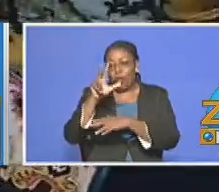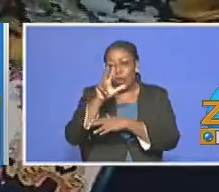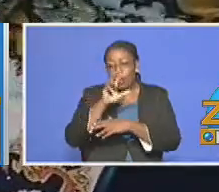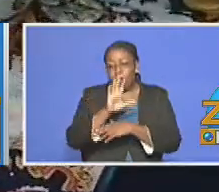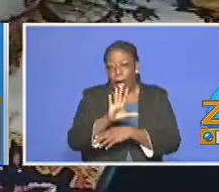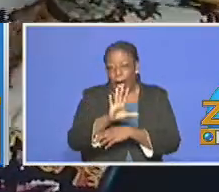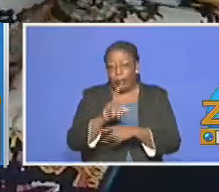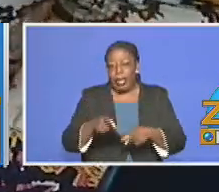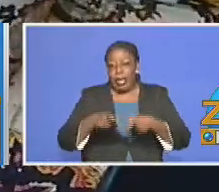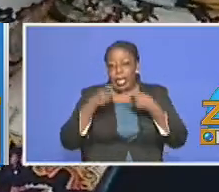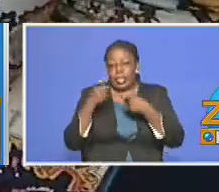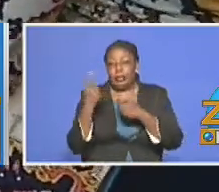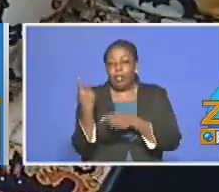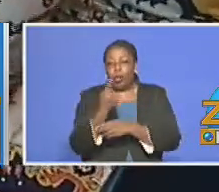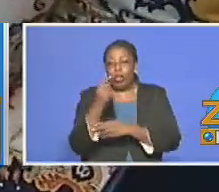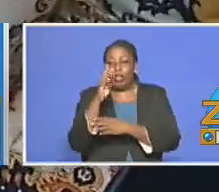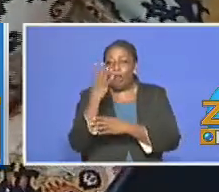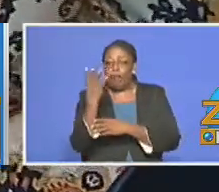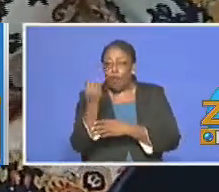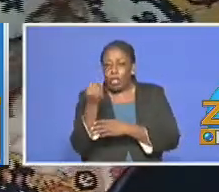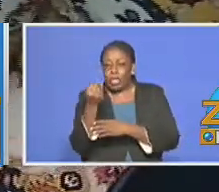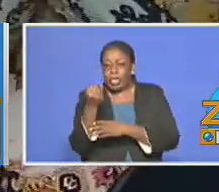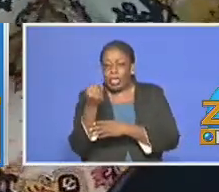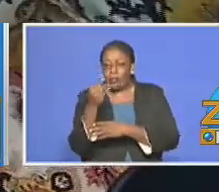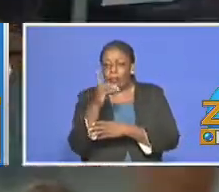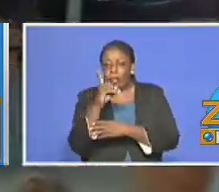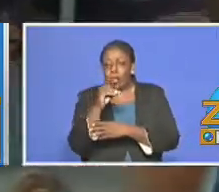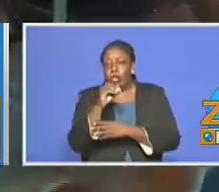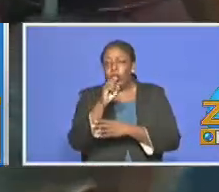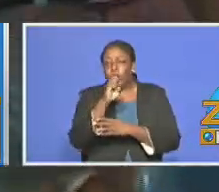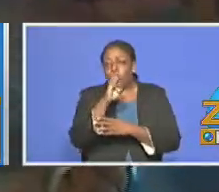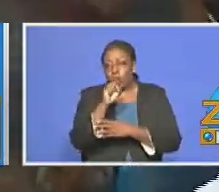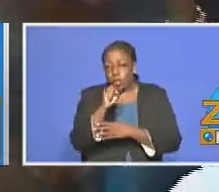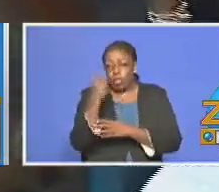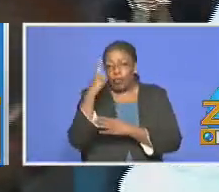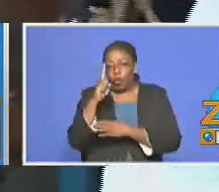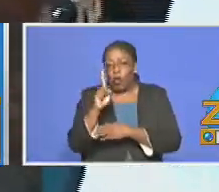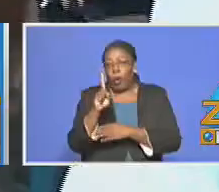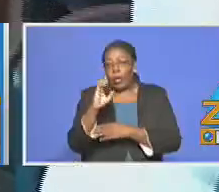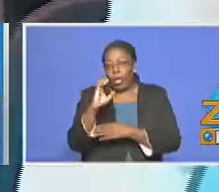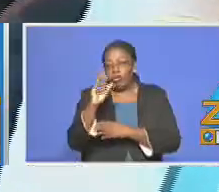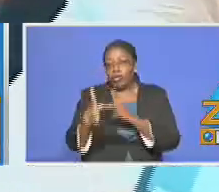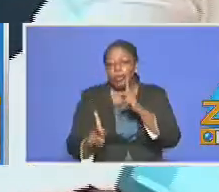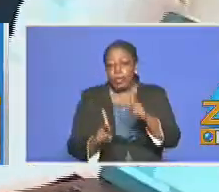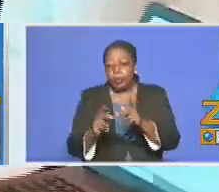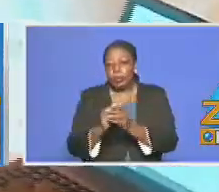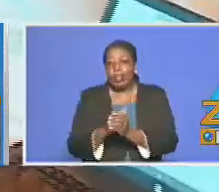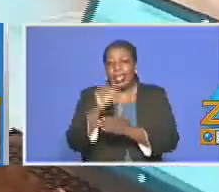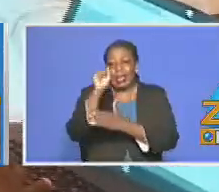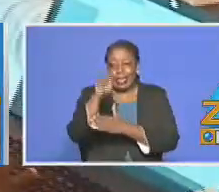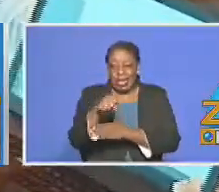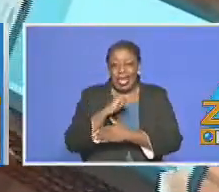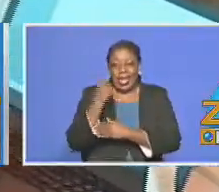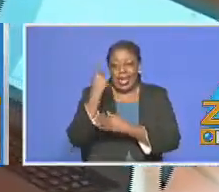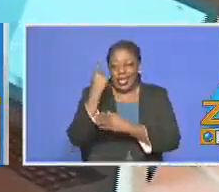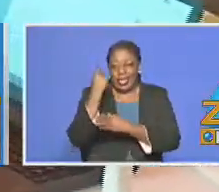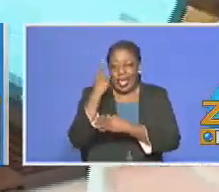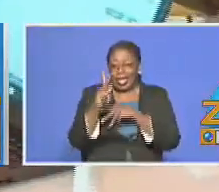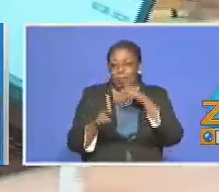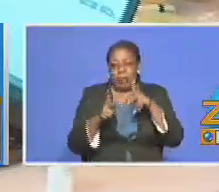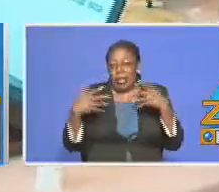having given only 14 doses per 100 people. I get it, that people are afraid about vaccination.